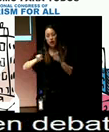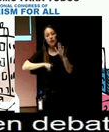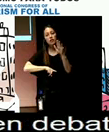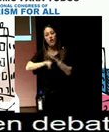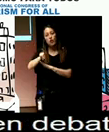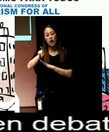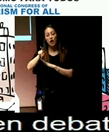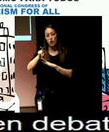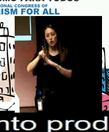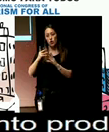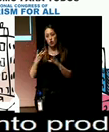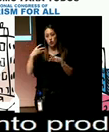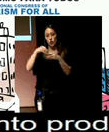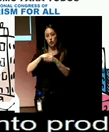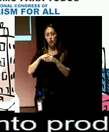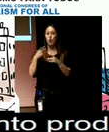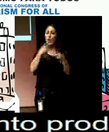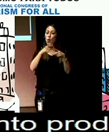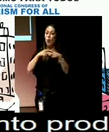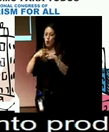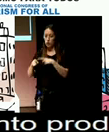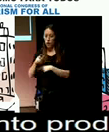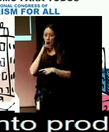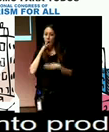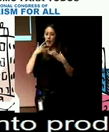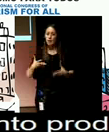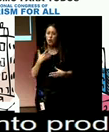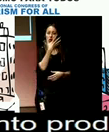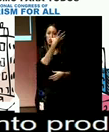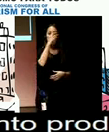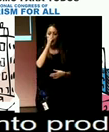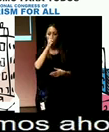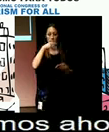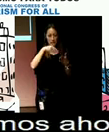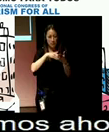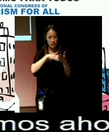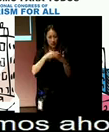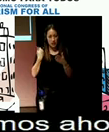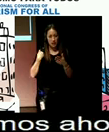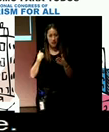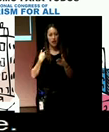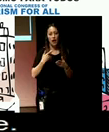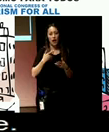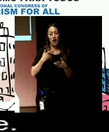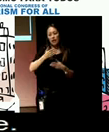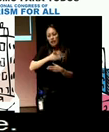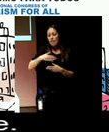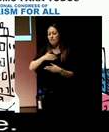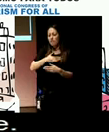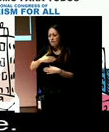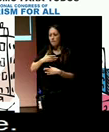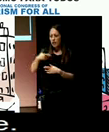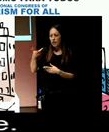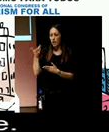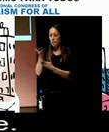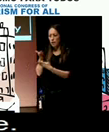55,000 offers already online. We have about 180 entities registered, and they can communicate among themselves